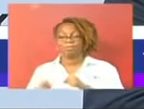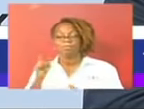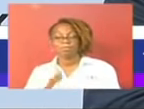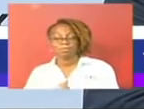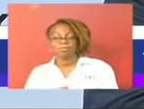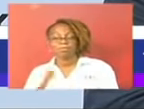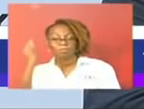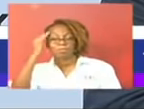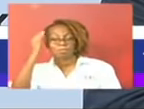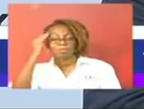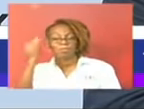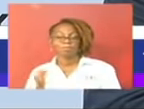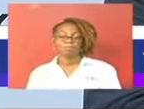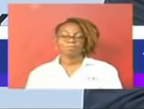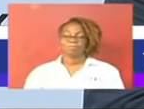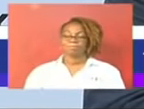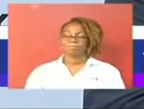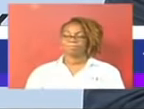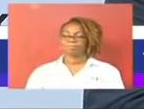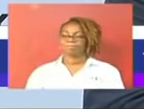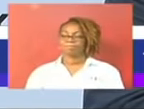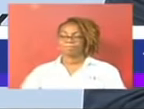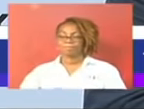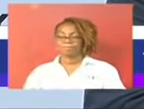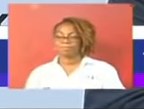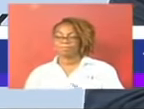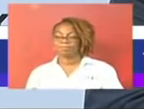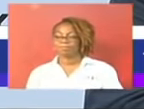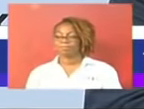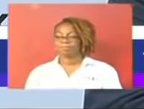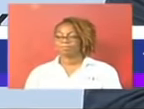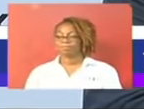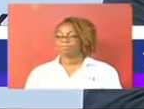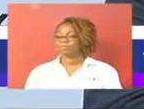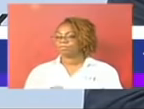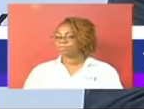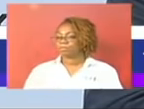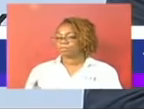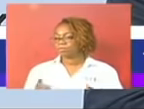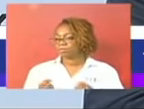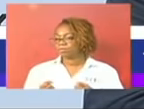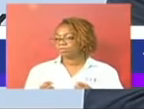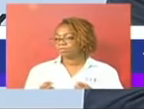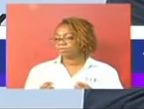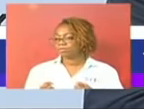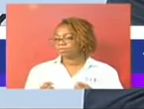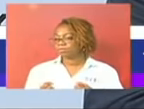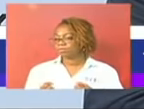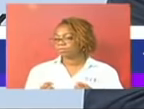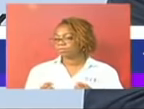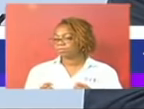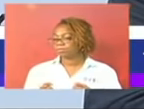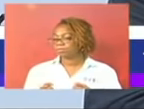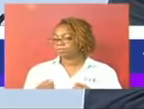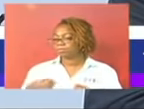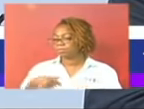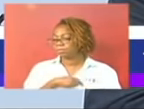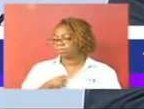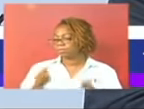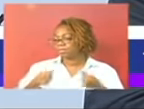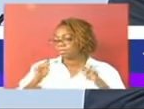with that data collected, would be a denominator to make sense of what that means in terms of the proportion